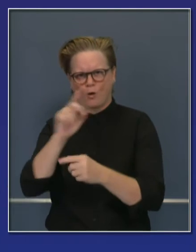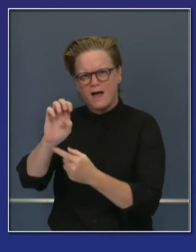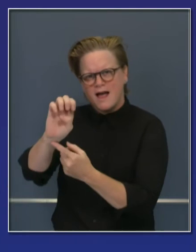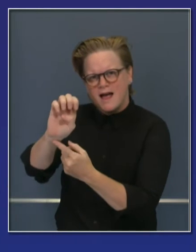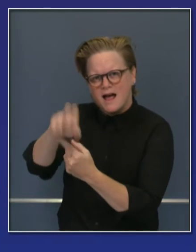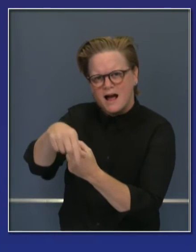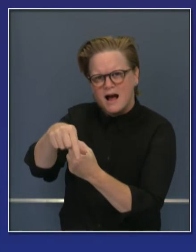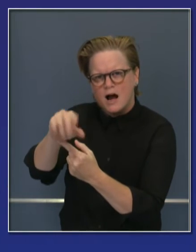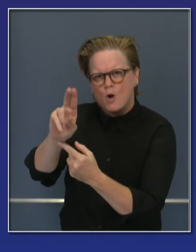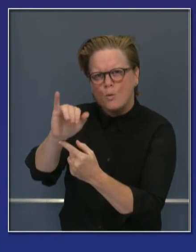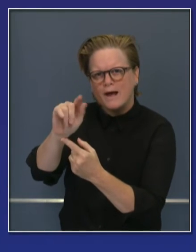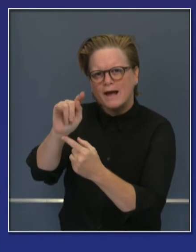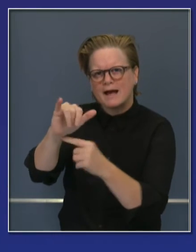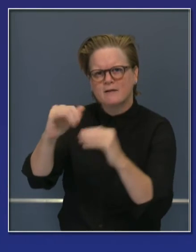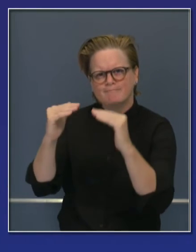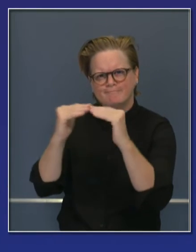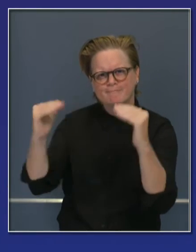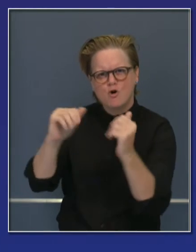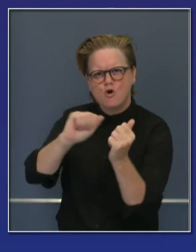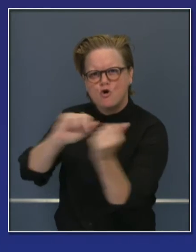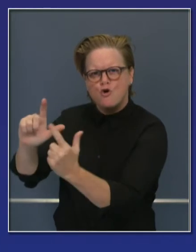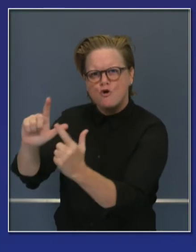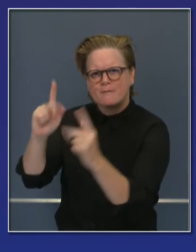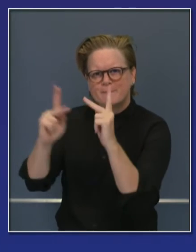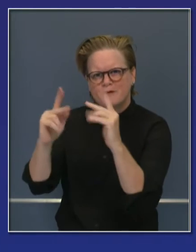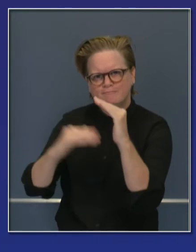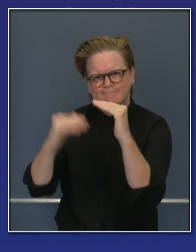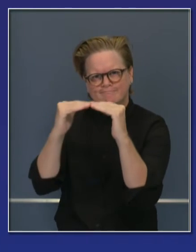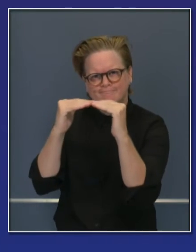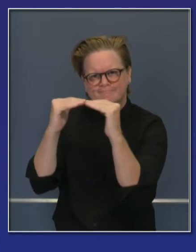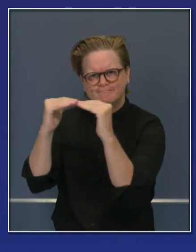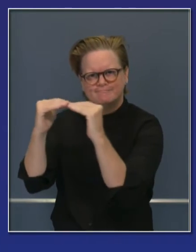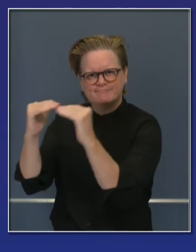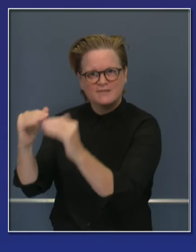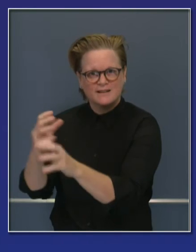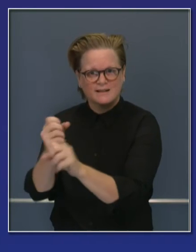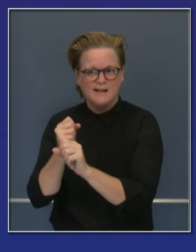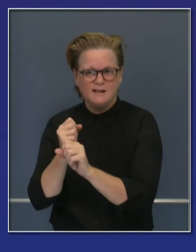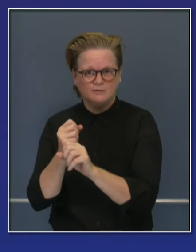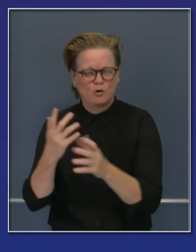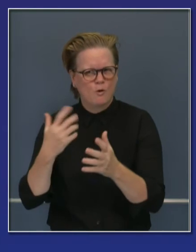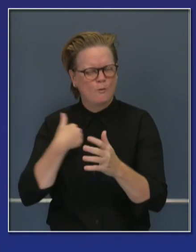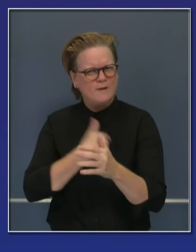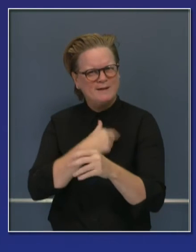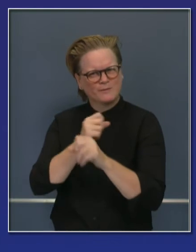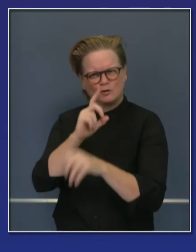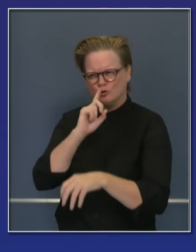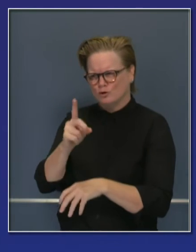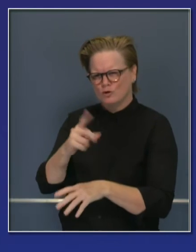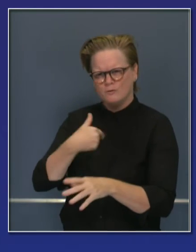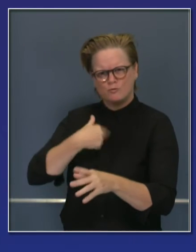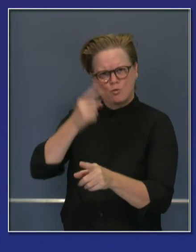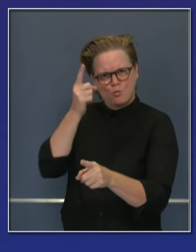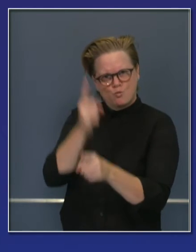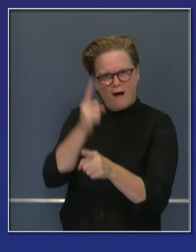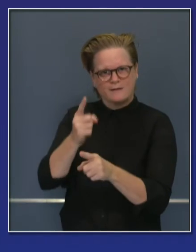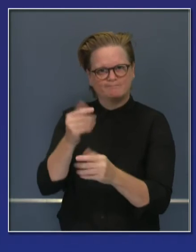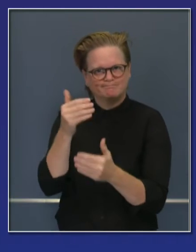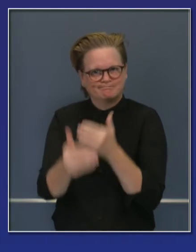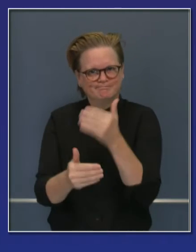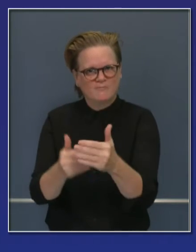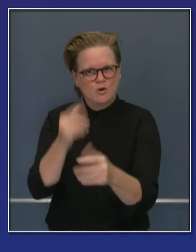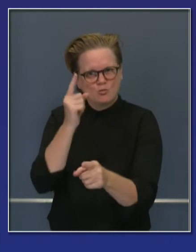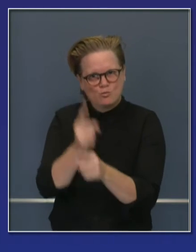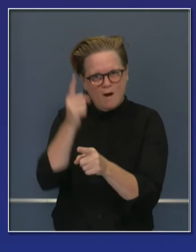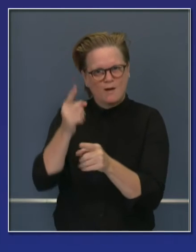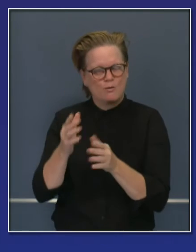that because we're committed to getting that right. We don't want that to be a platitude. We want to drive real deliverable in that